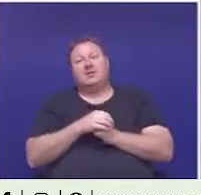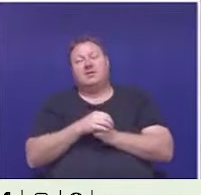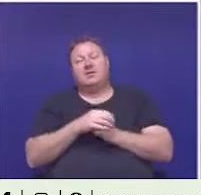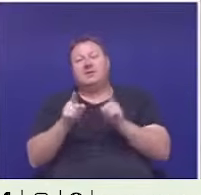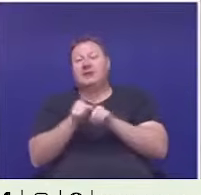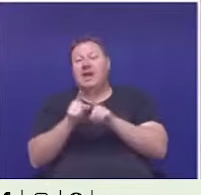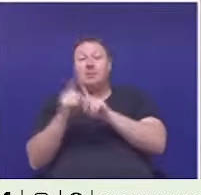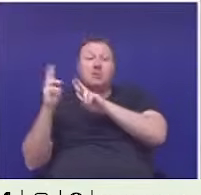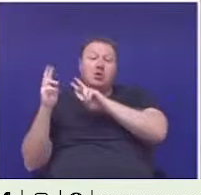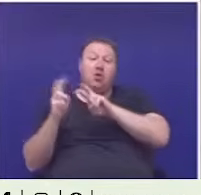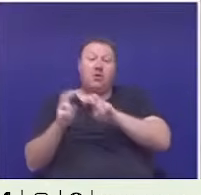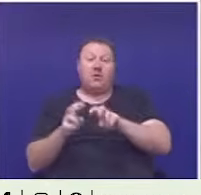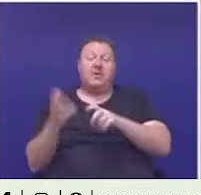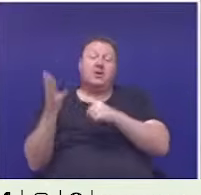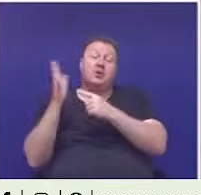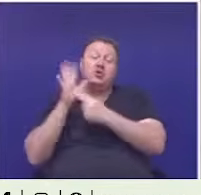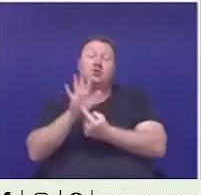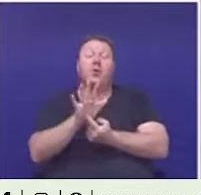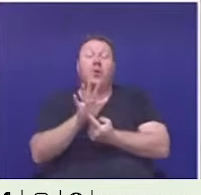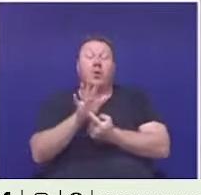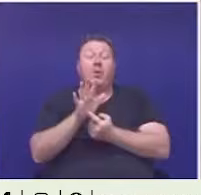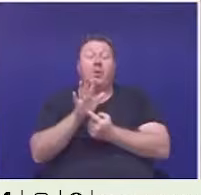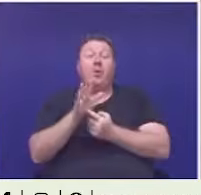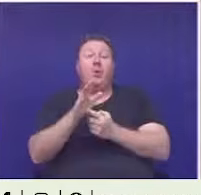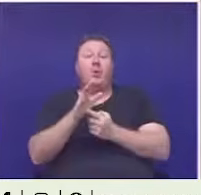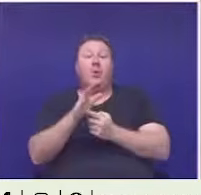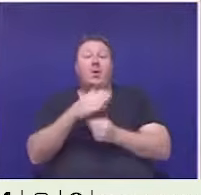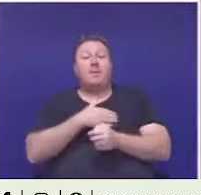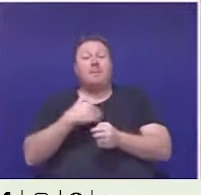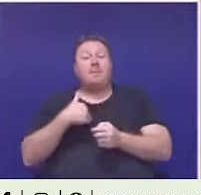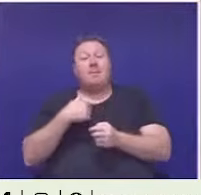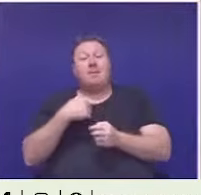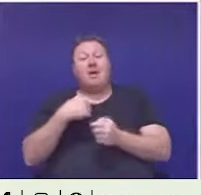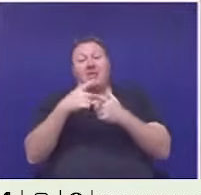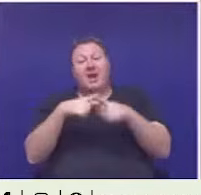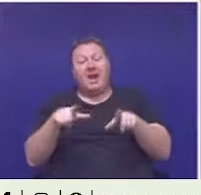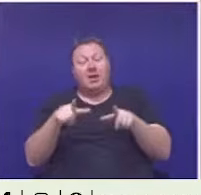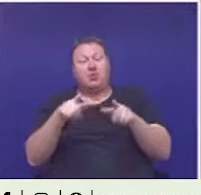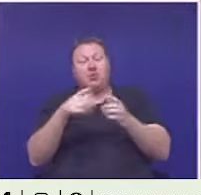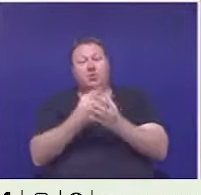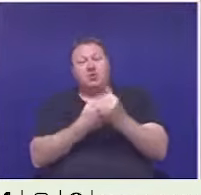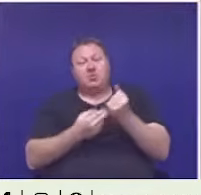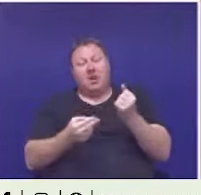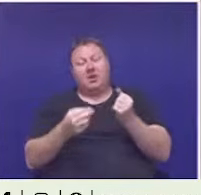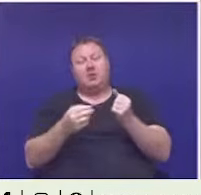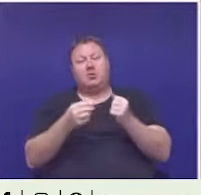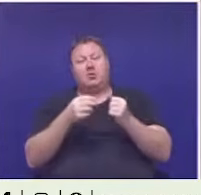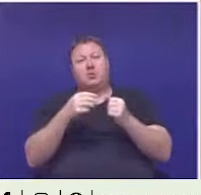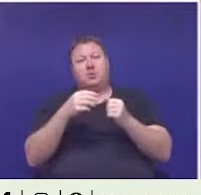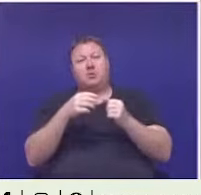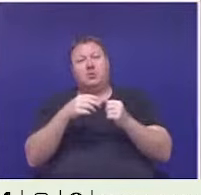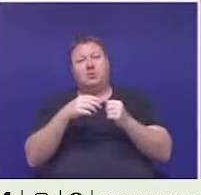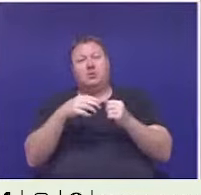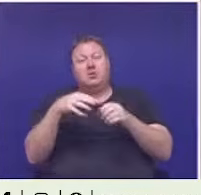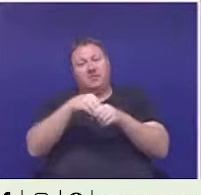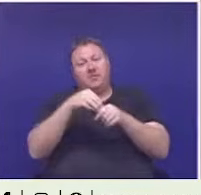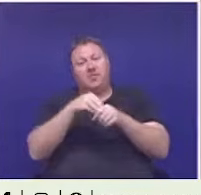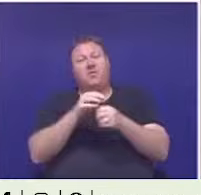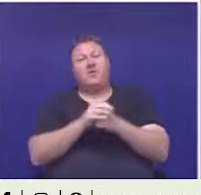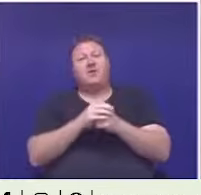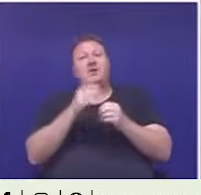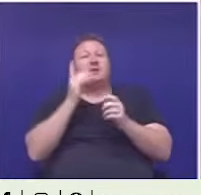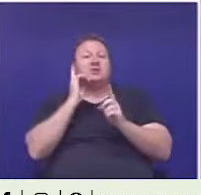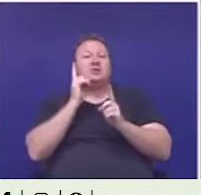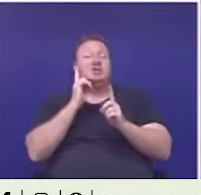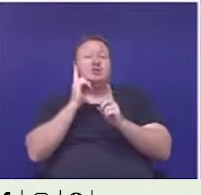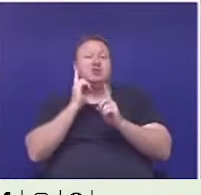feeds into that mother tongue-based bilingual education strategy. Number 3, making sure that we take our teachers along with us so that we